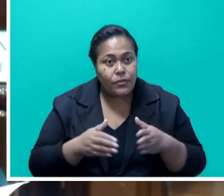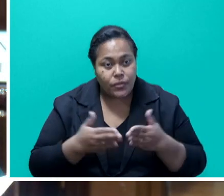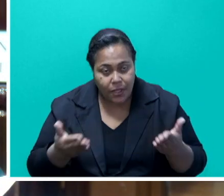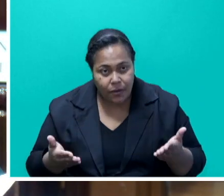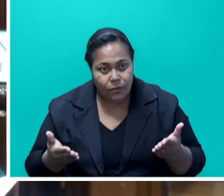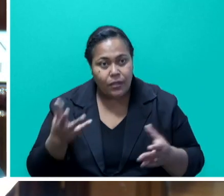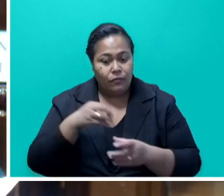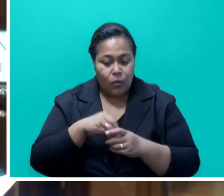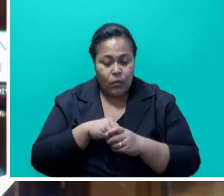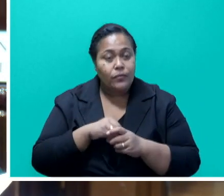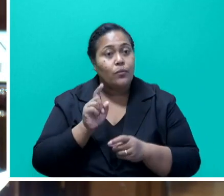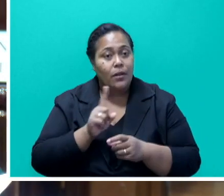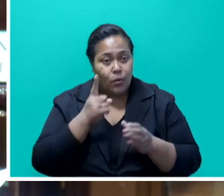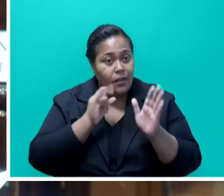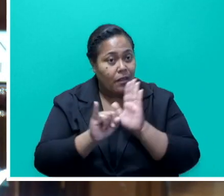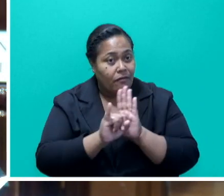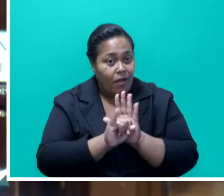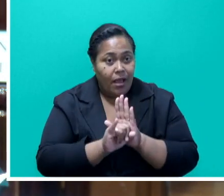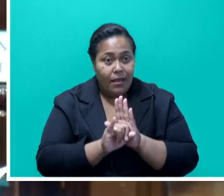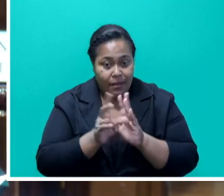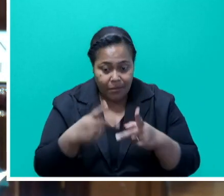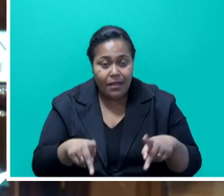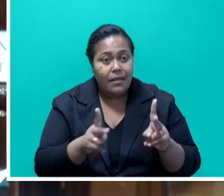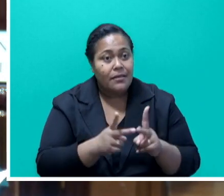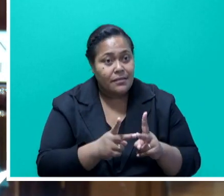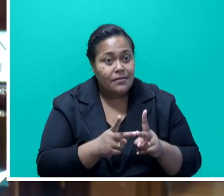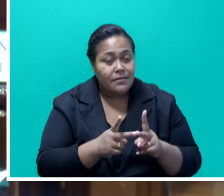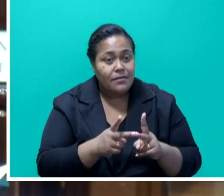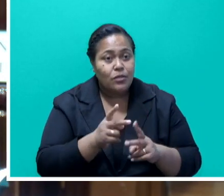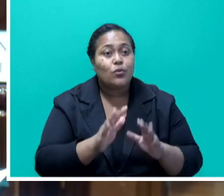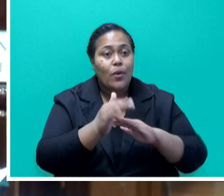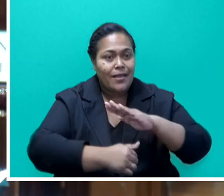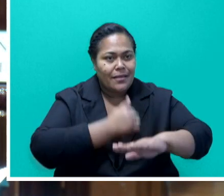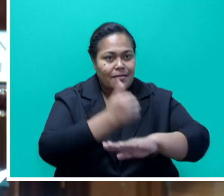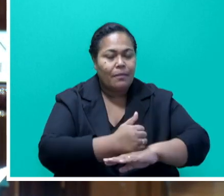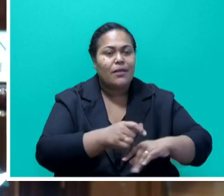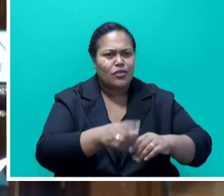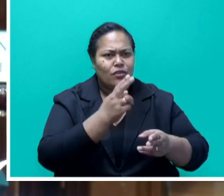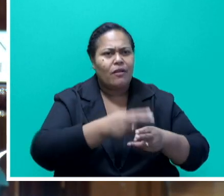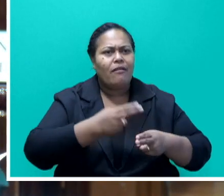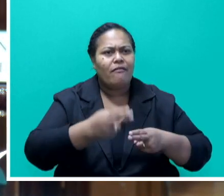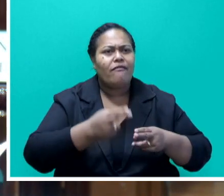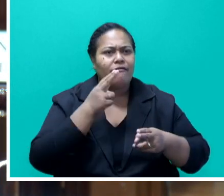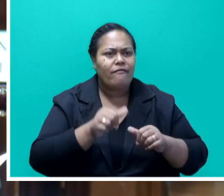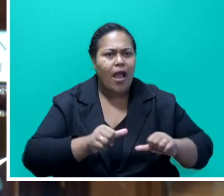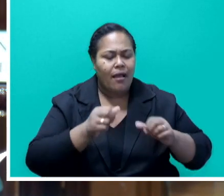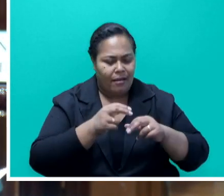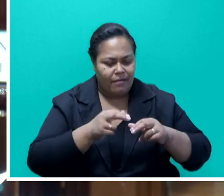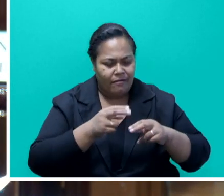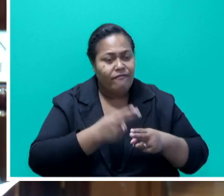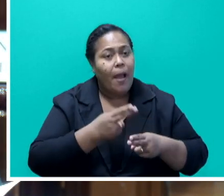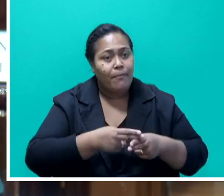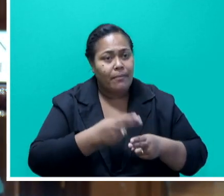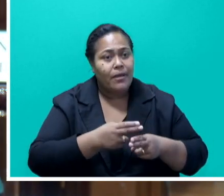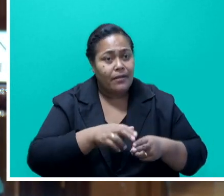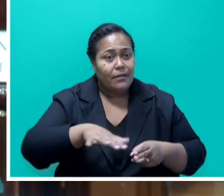involves identifying suitable sites for establishing bamboo as a plantation species. Bamboo